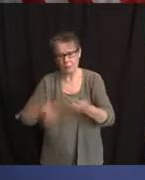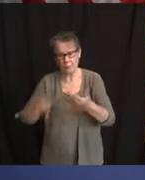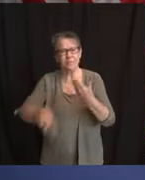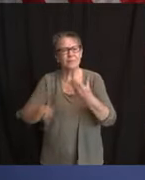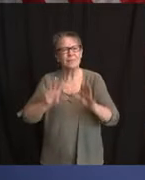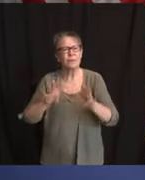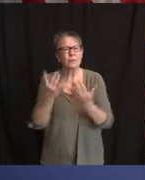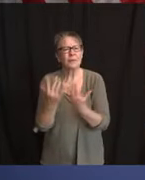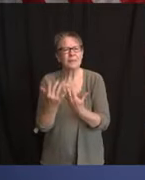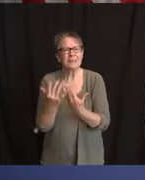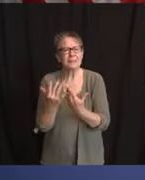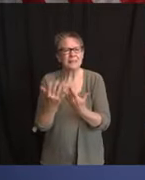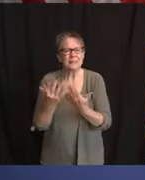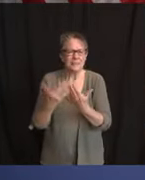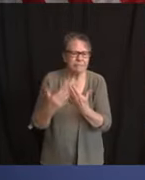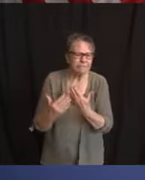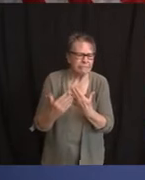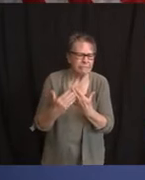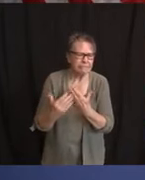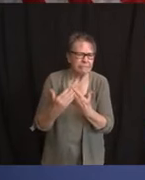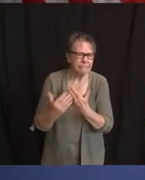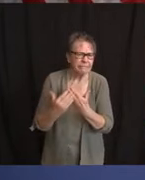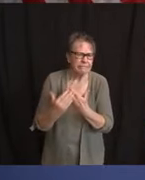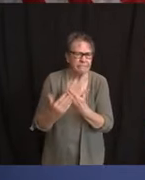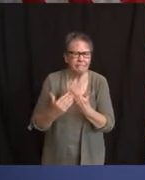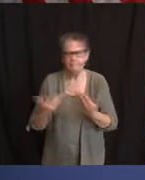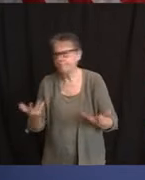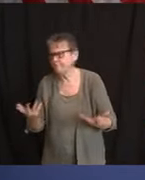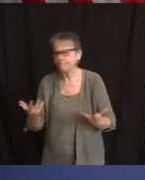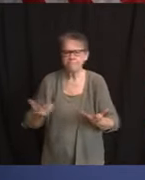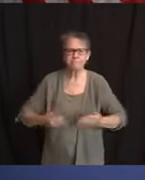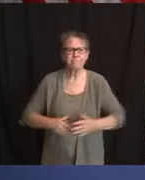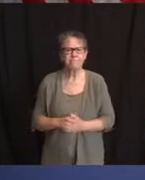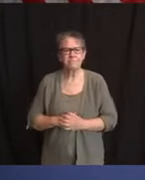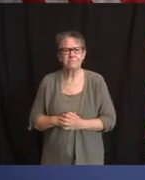agree with that? Yeah. Thank you for that. John, you're going to bring us out today.